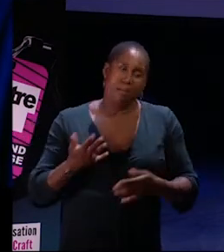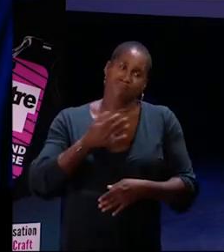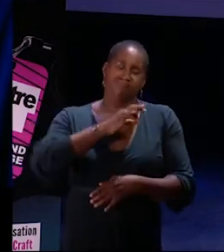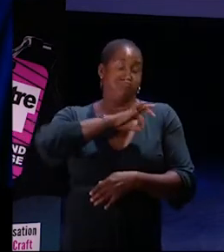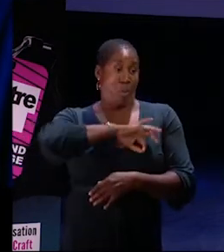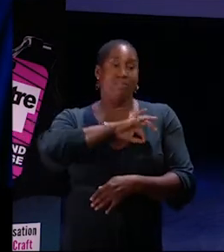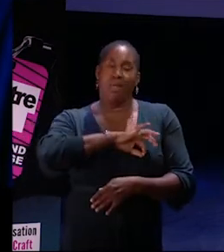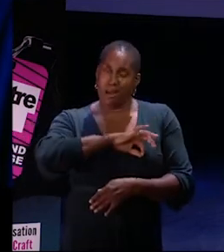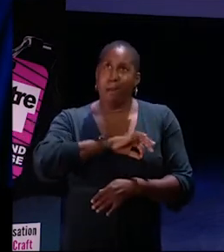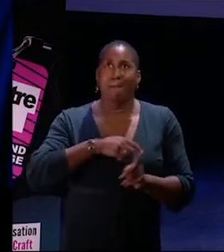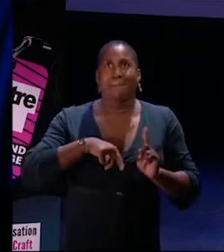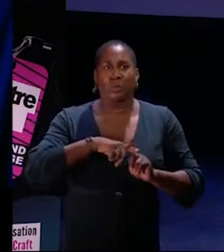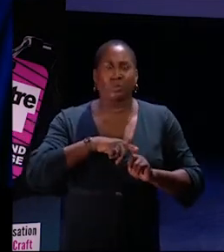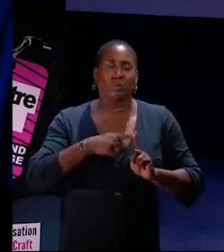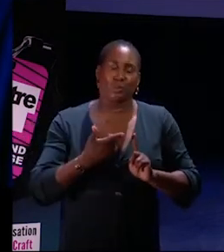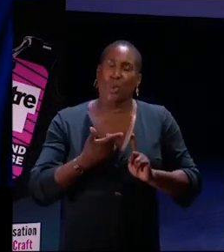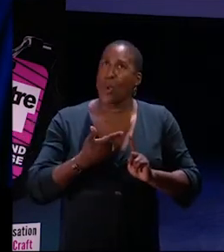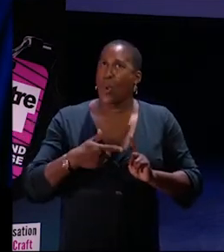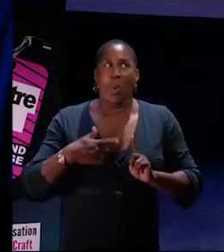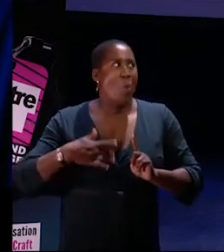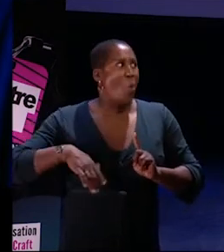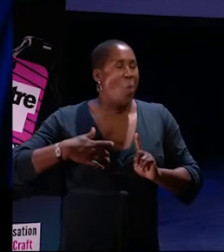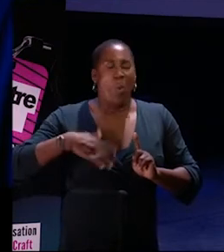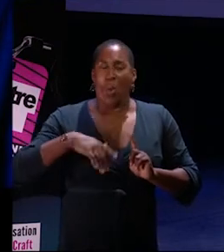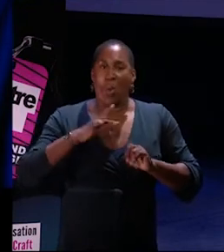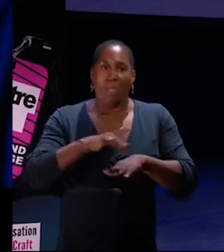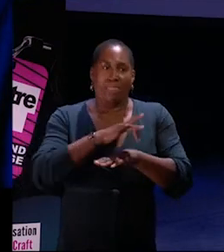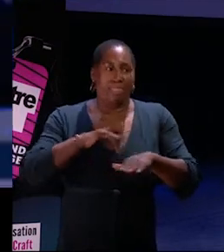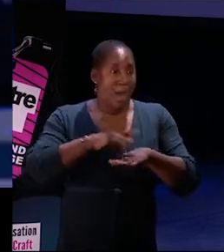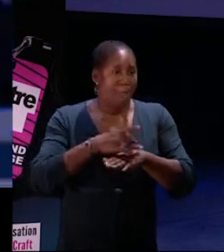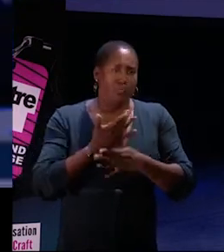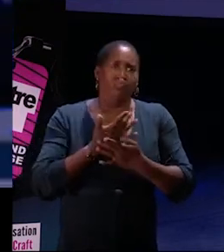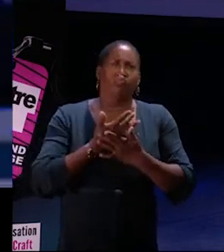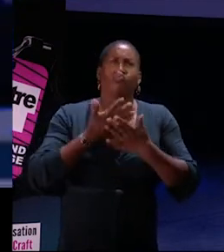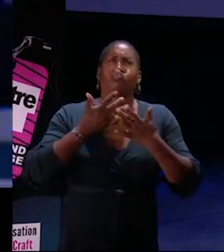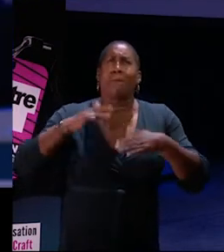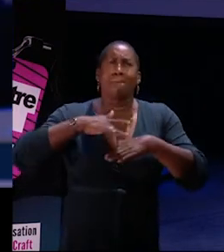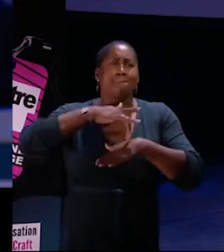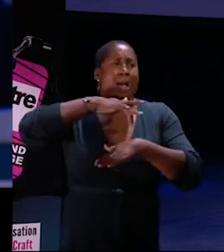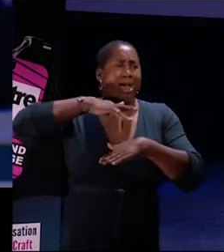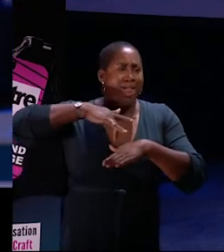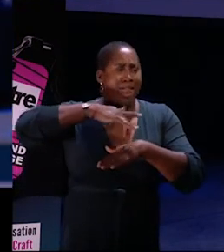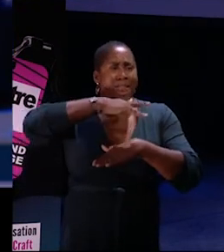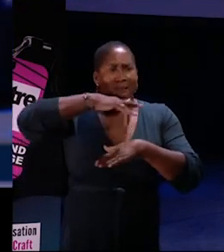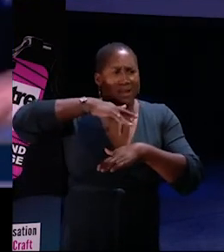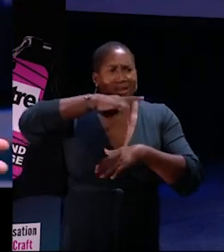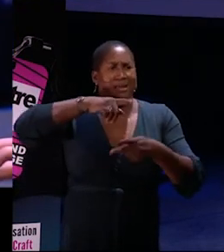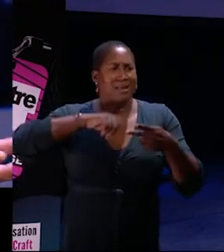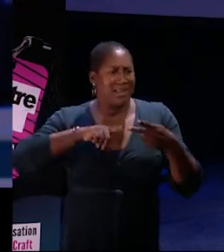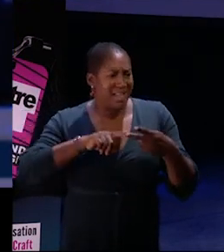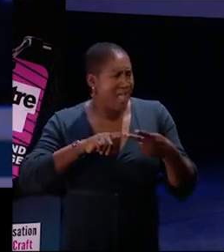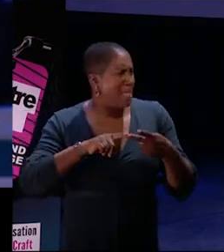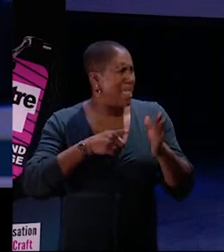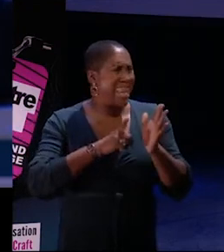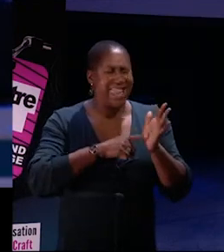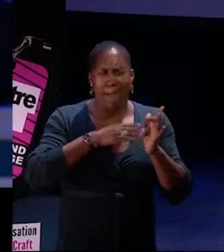position to be here working in this extraordinary theatre where we produce the most enormous ballets and operas, but we also produce work in the Limbury Theatre